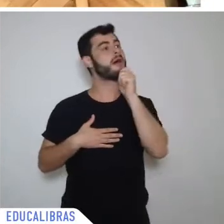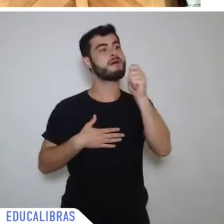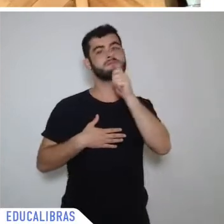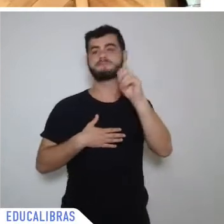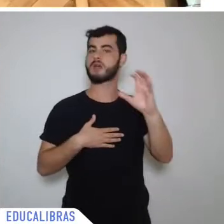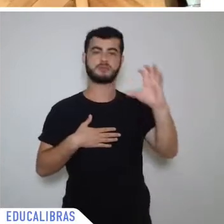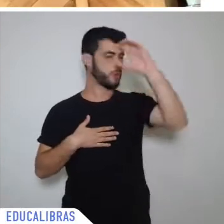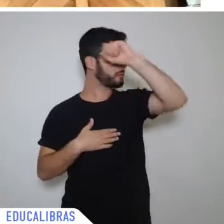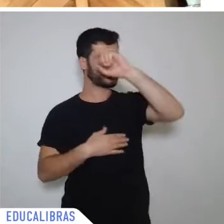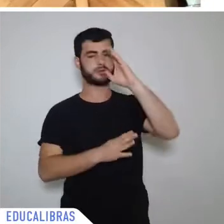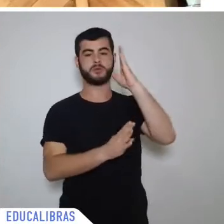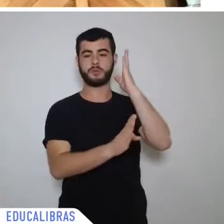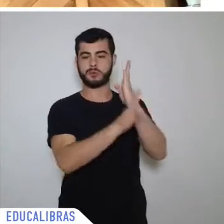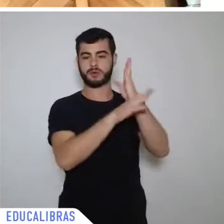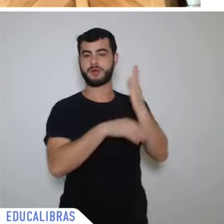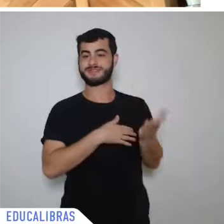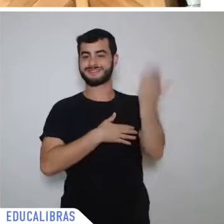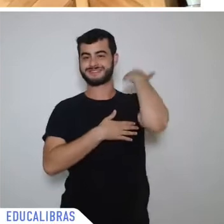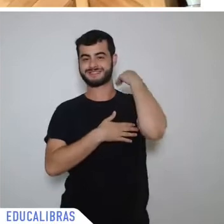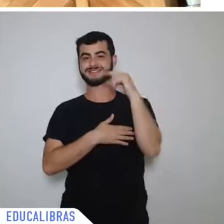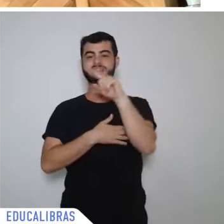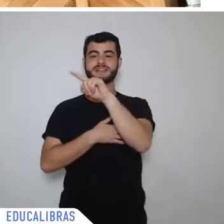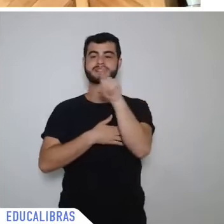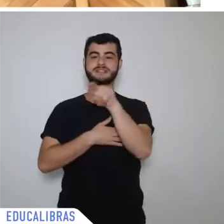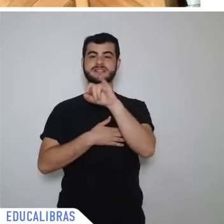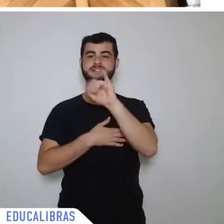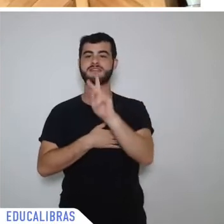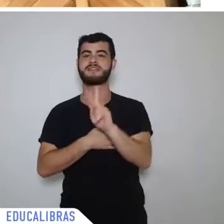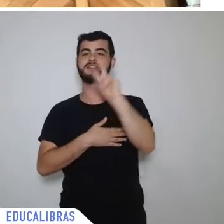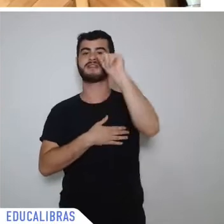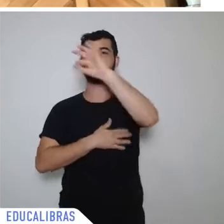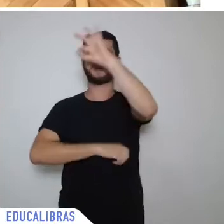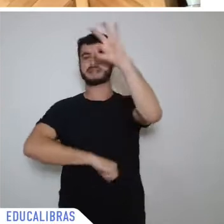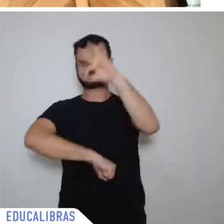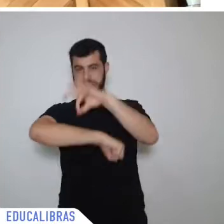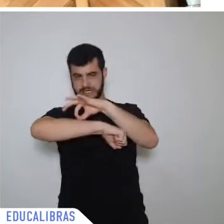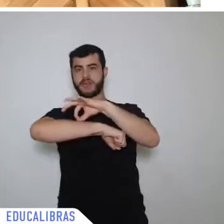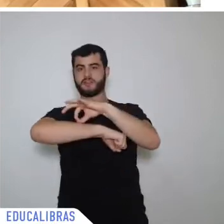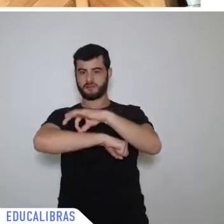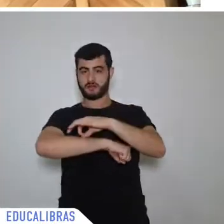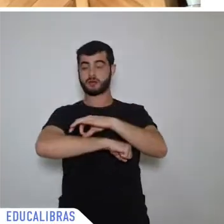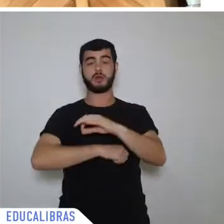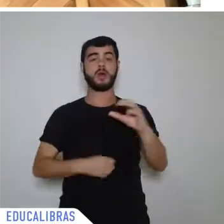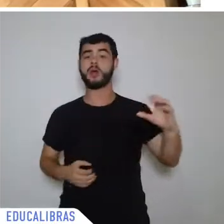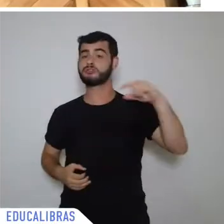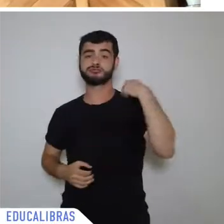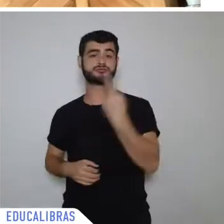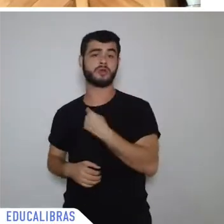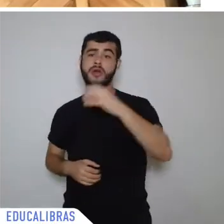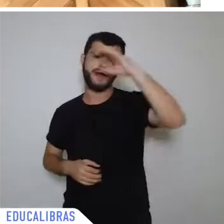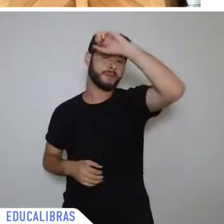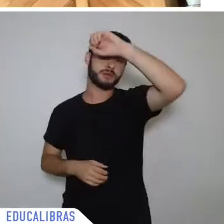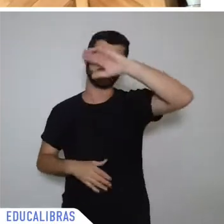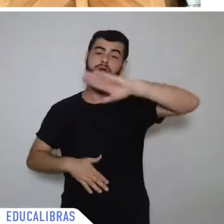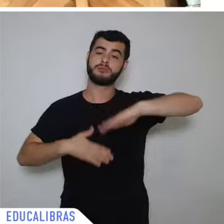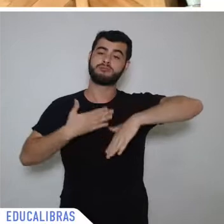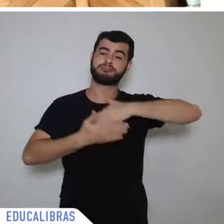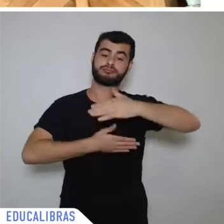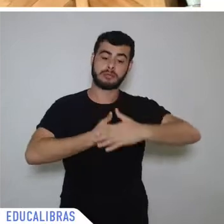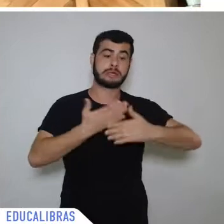have not learned with the Zika virus pandemics. And we are